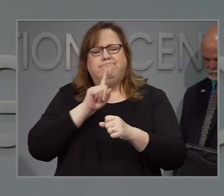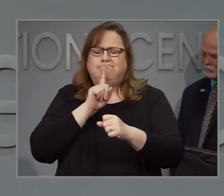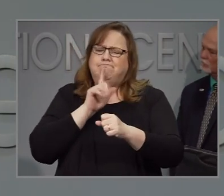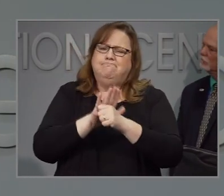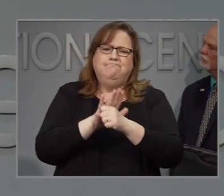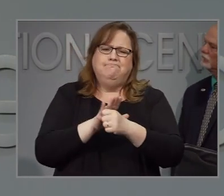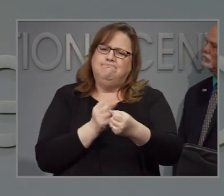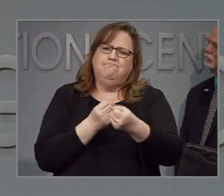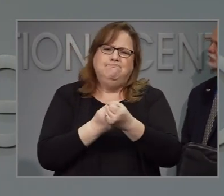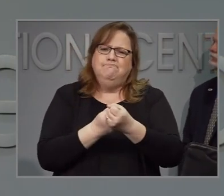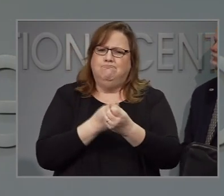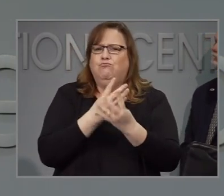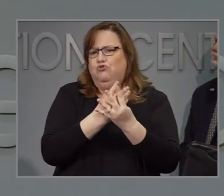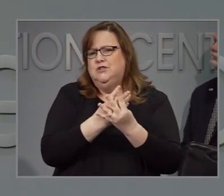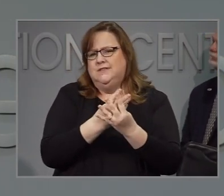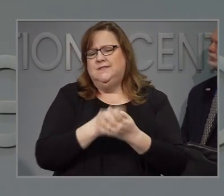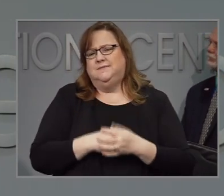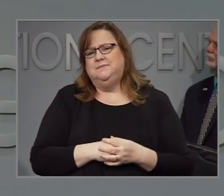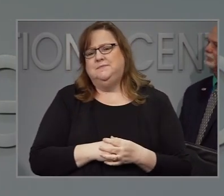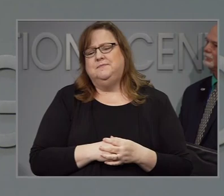this before, but, we've got